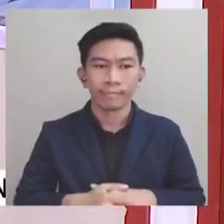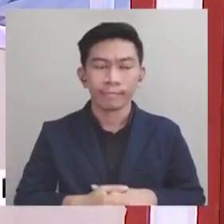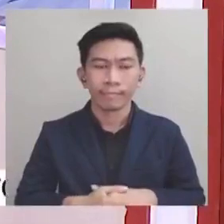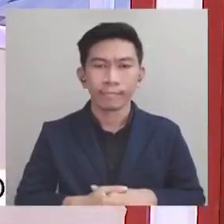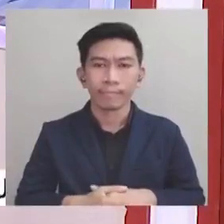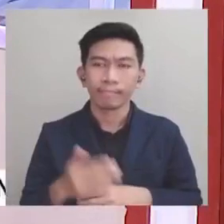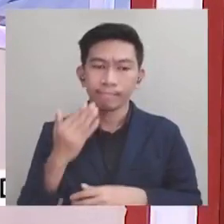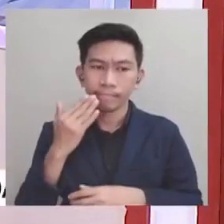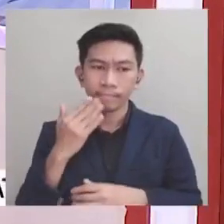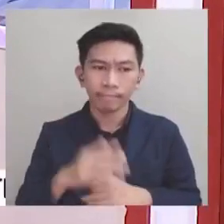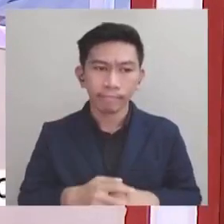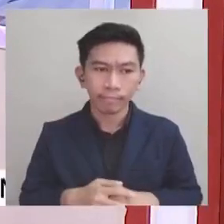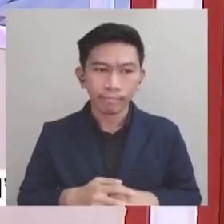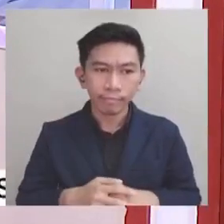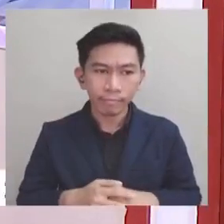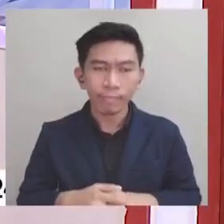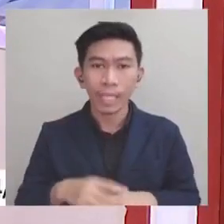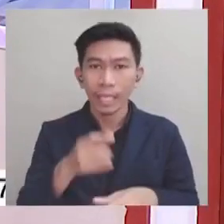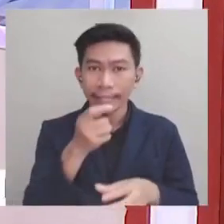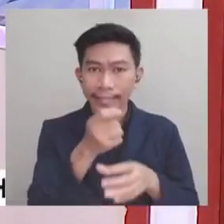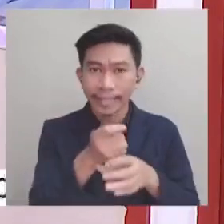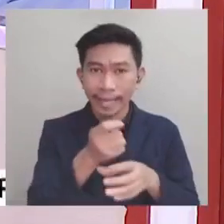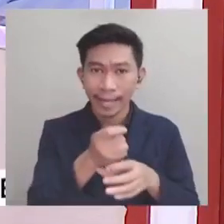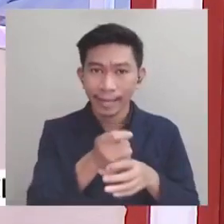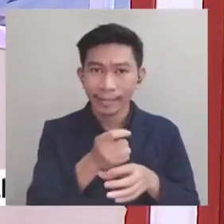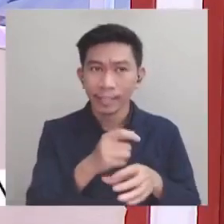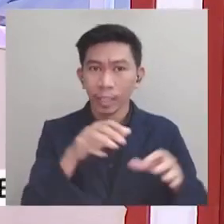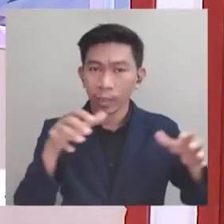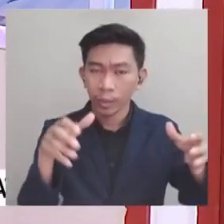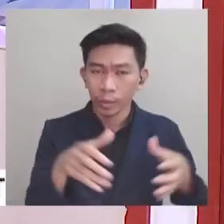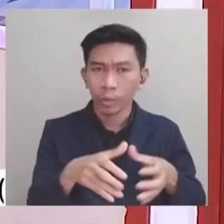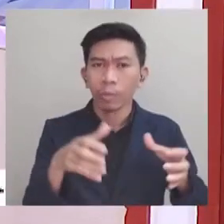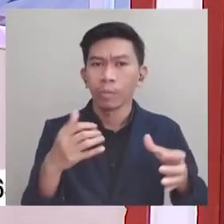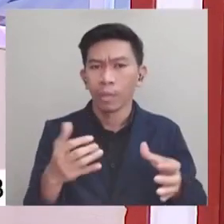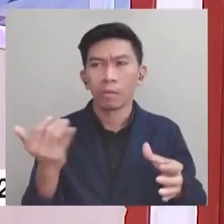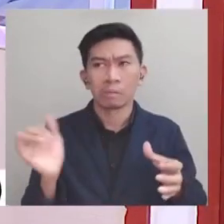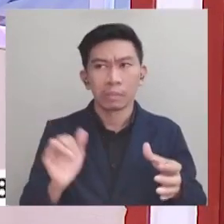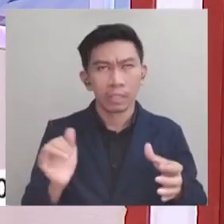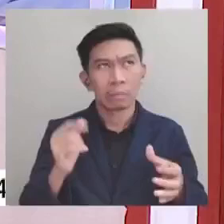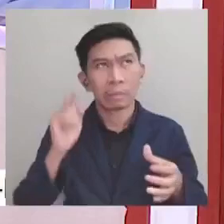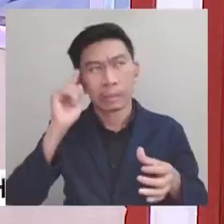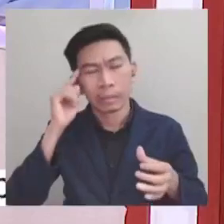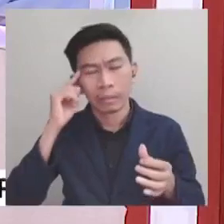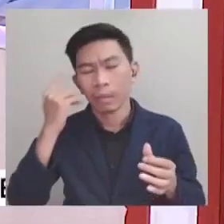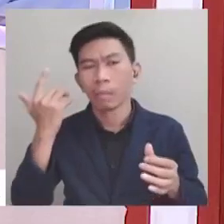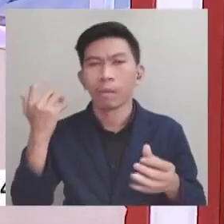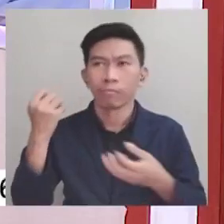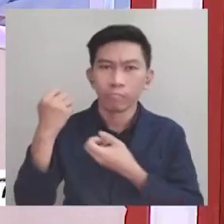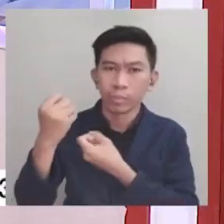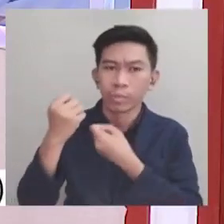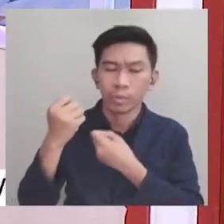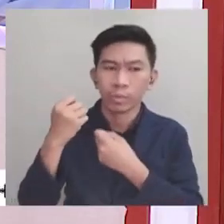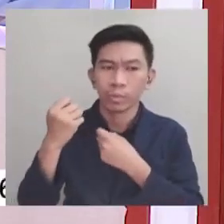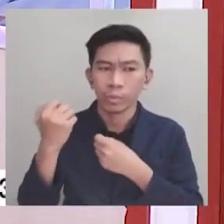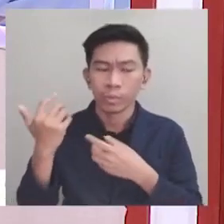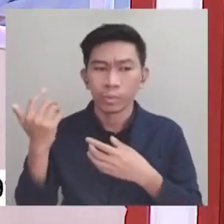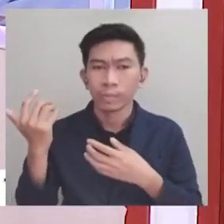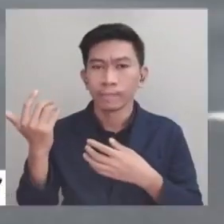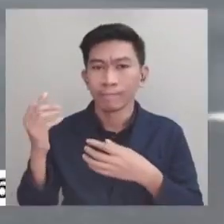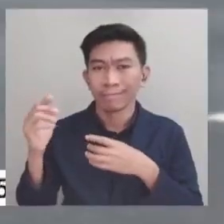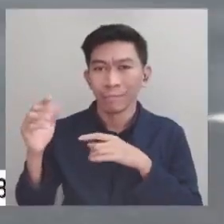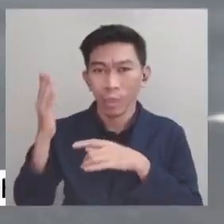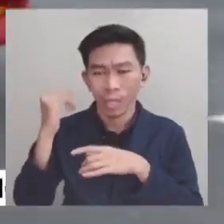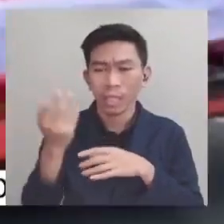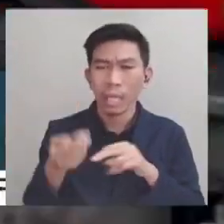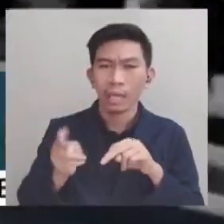Truckers also threatening to stage a protest, this time over the toll hike at the North Luzon Expressway. See,